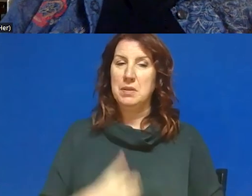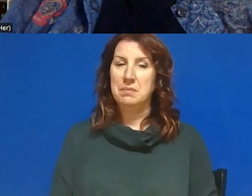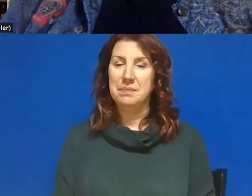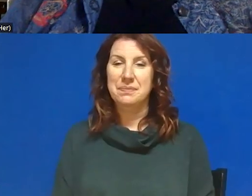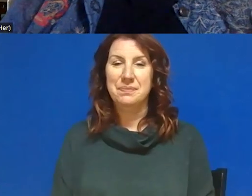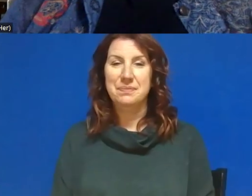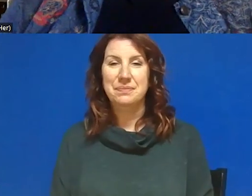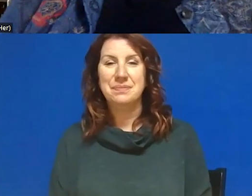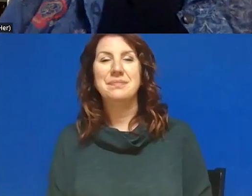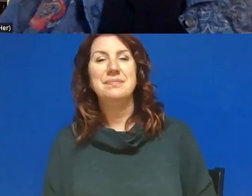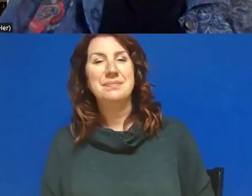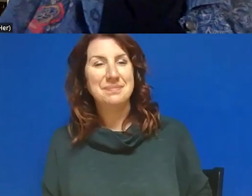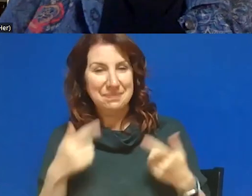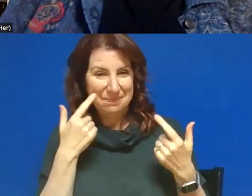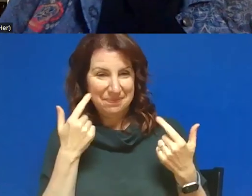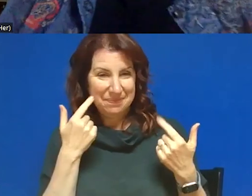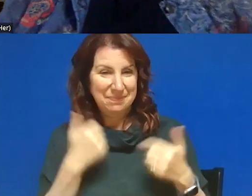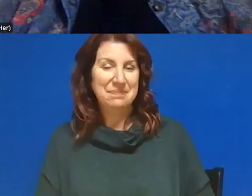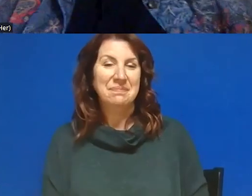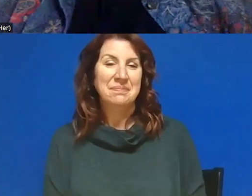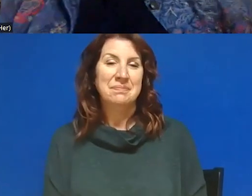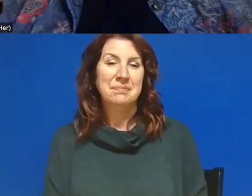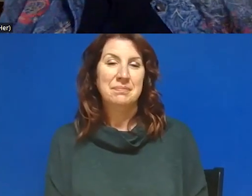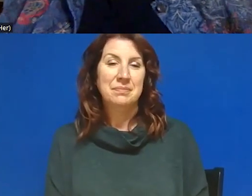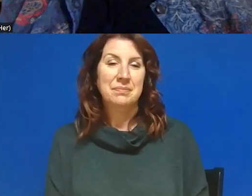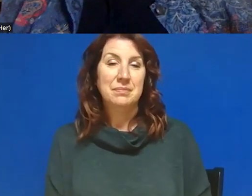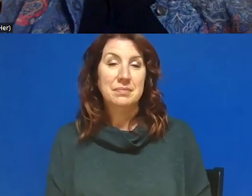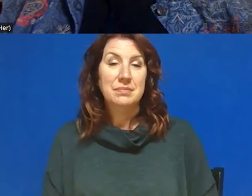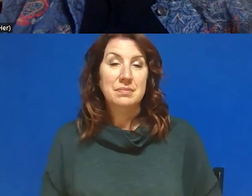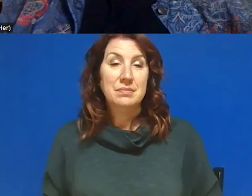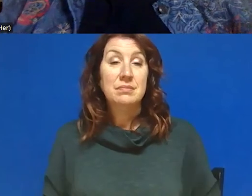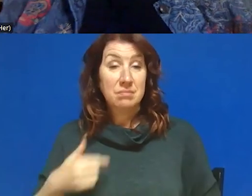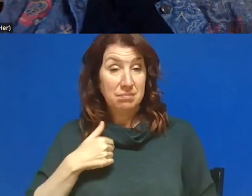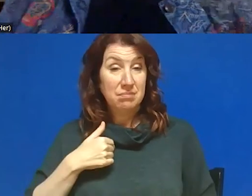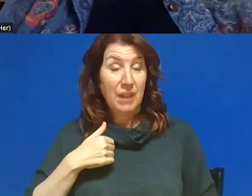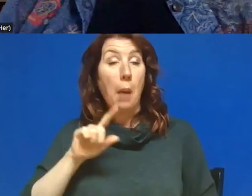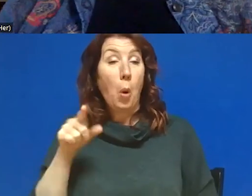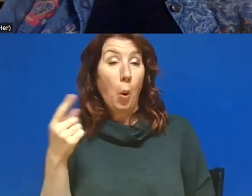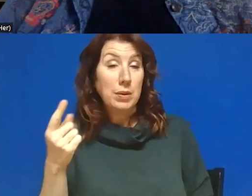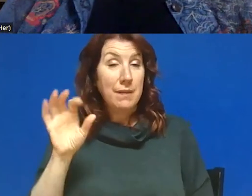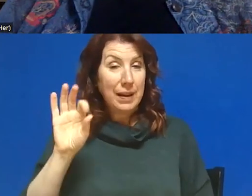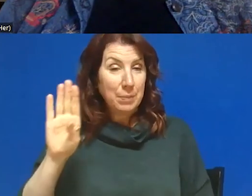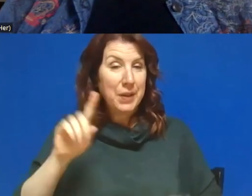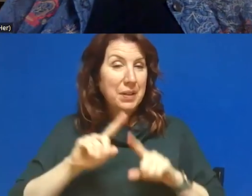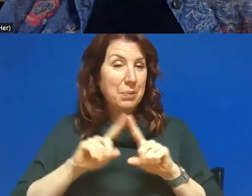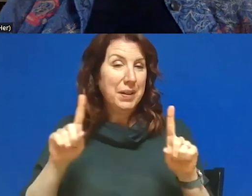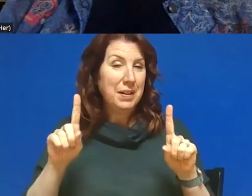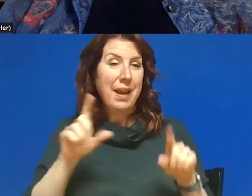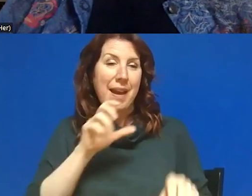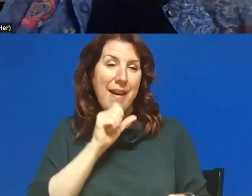I'm laughing. That's funny. I'm only on Facebook, but you know, I think it's an age thing for me.